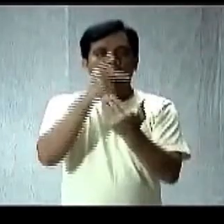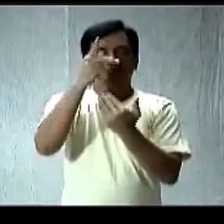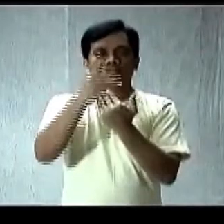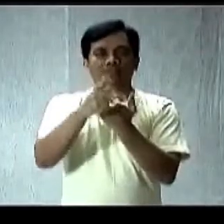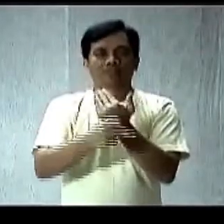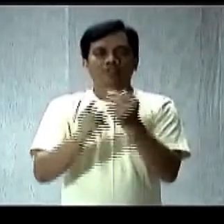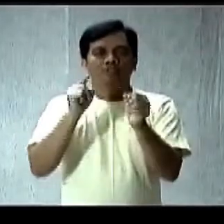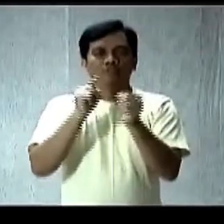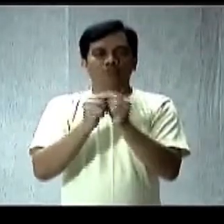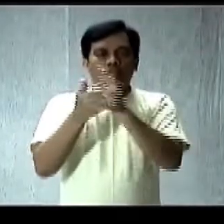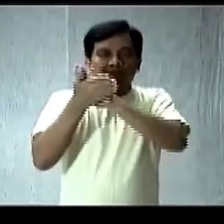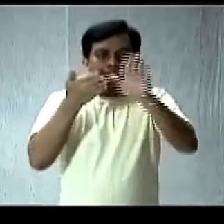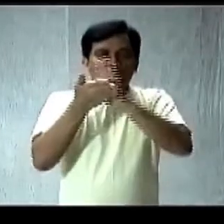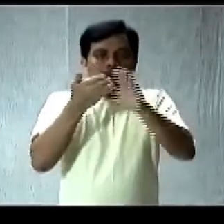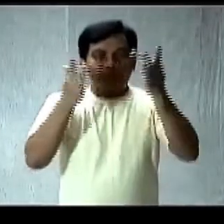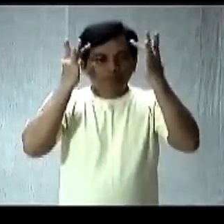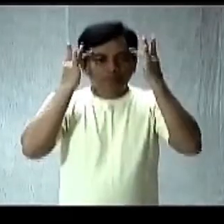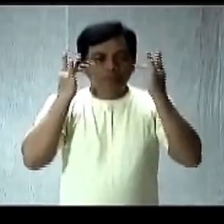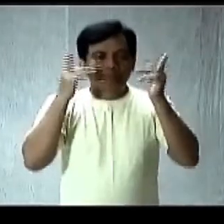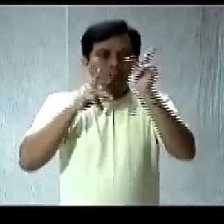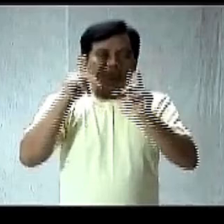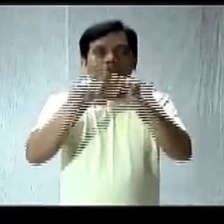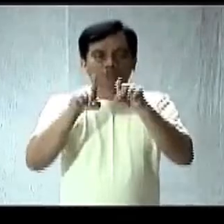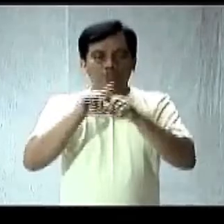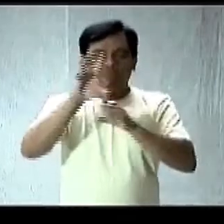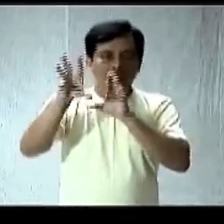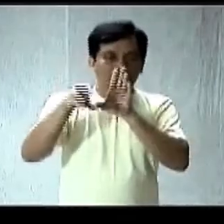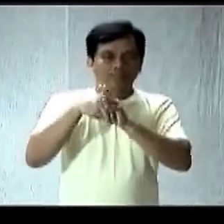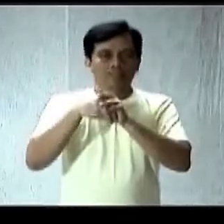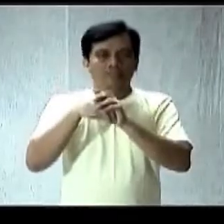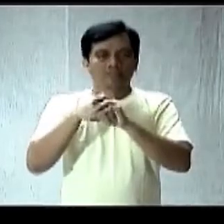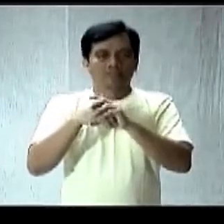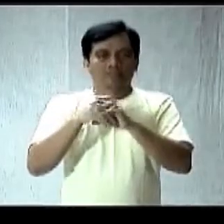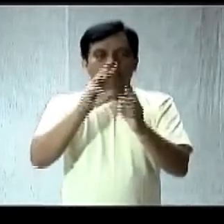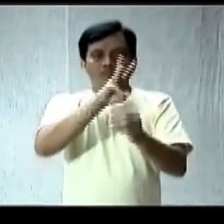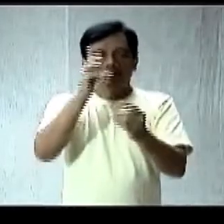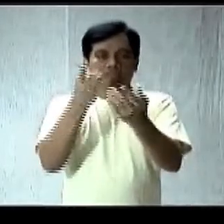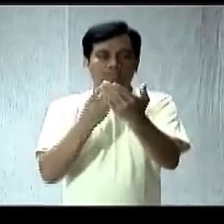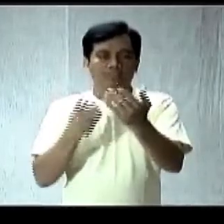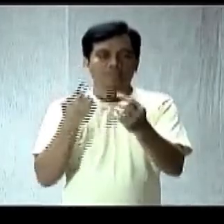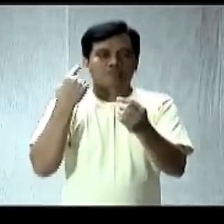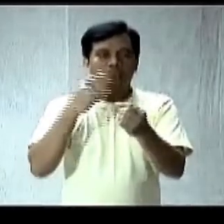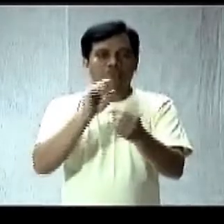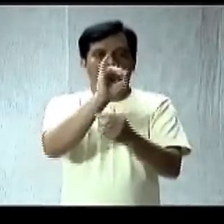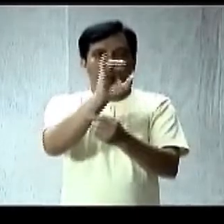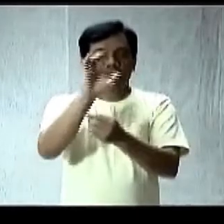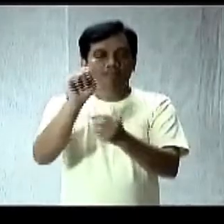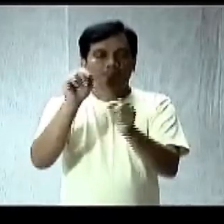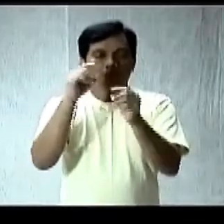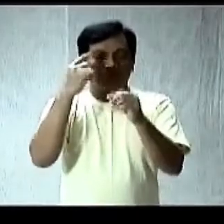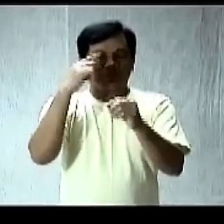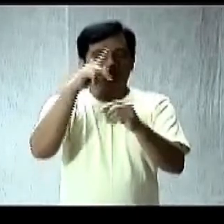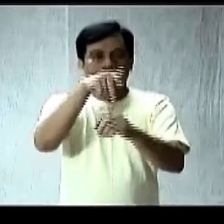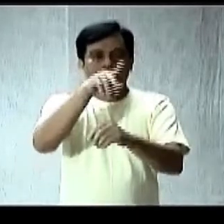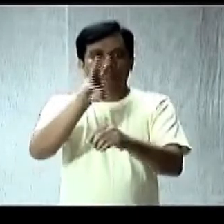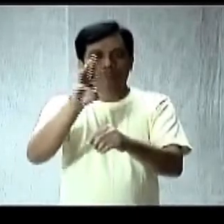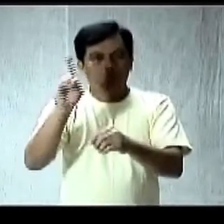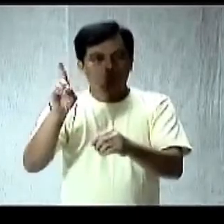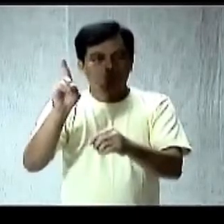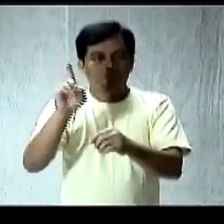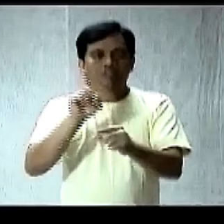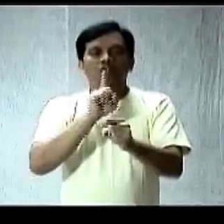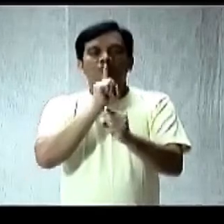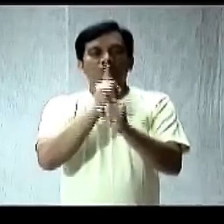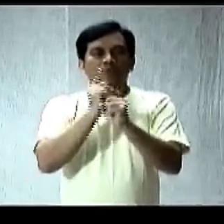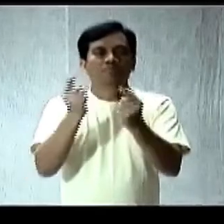plan was to sensitize the public, including web designers, on accessible ICT for persons with disabilities.